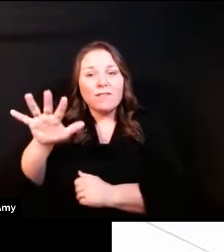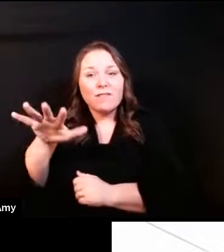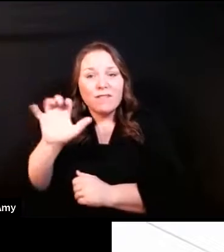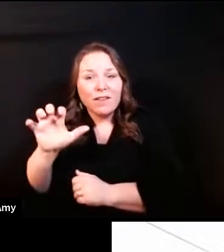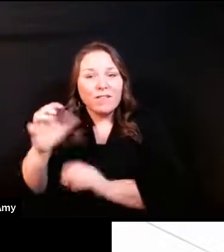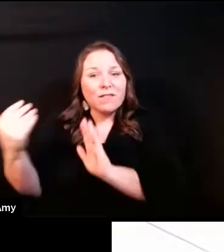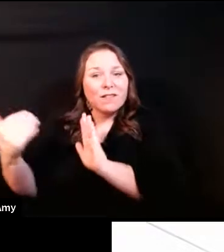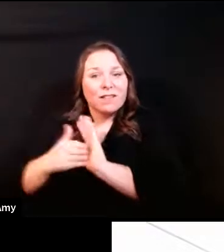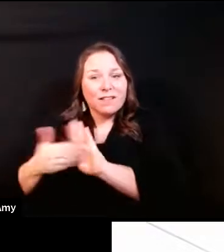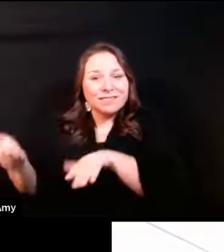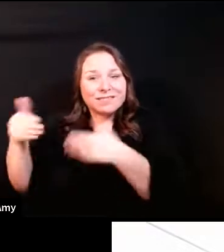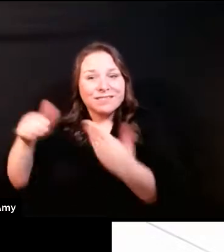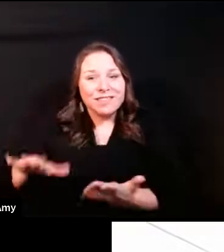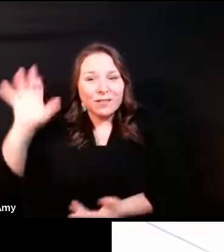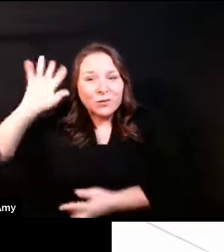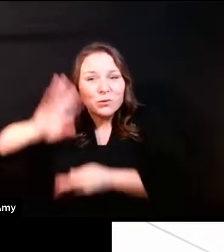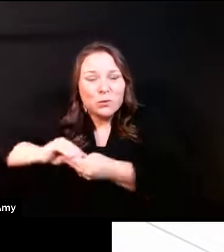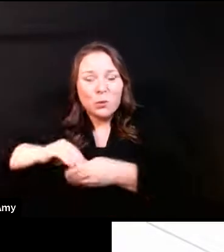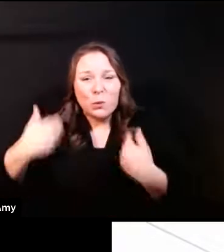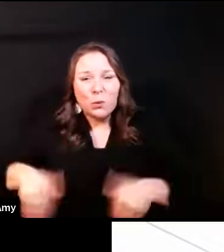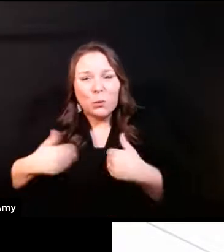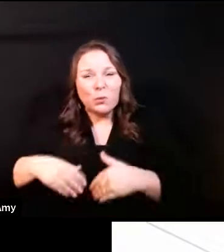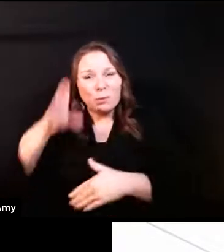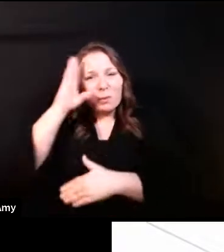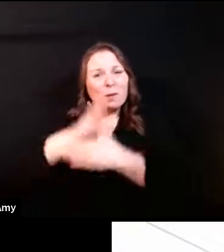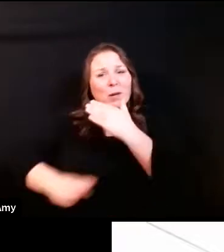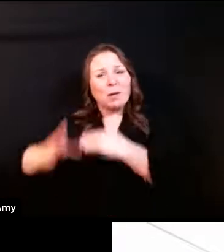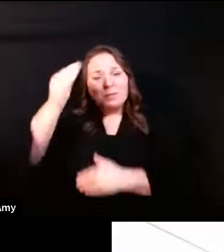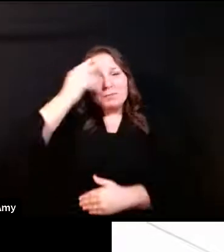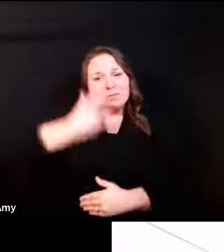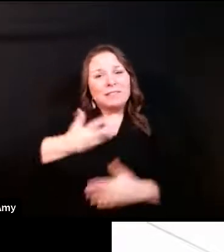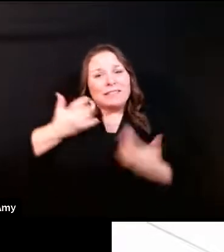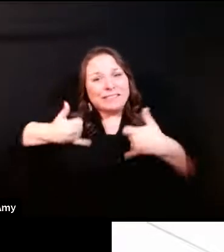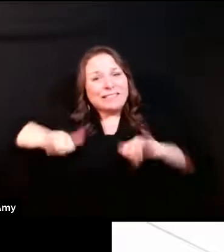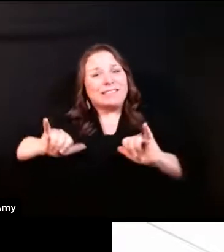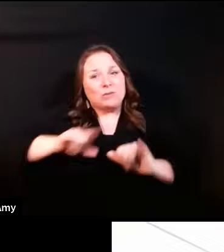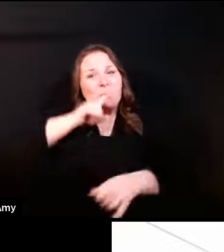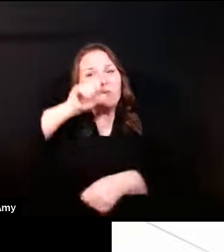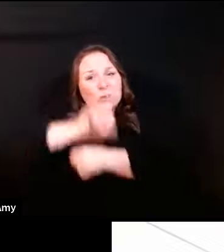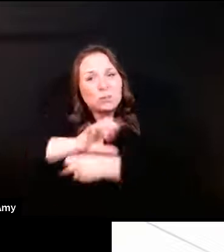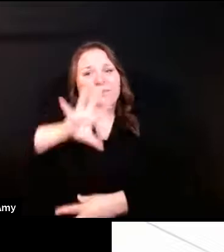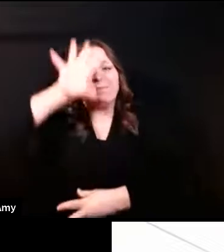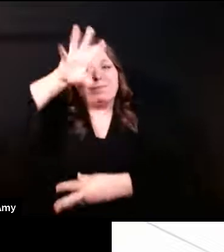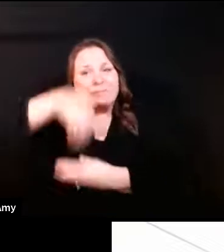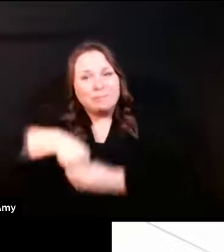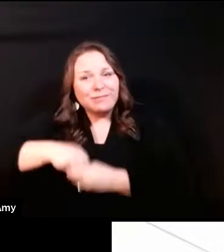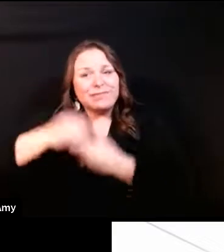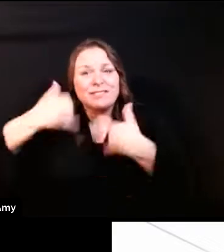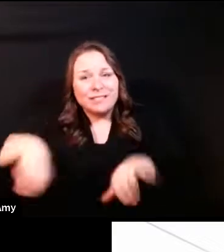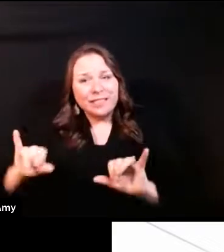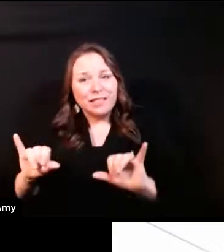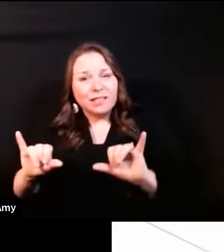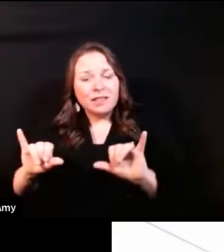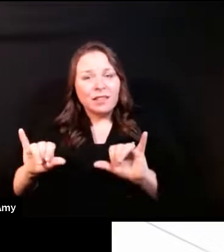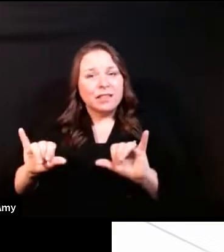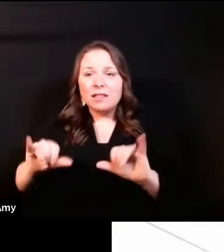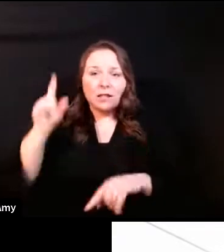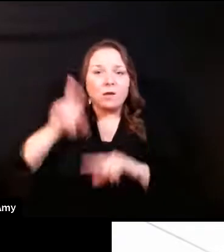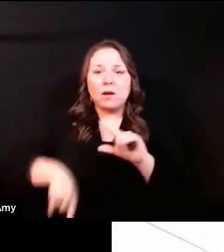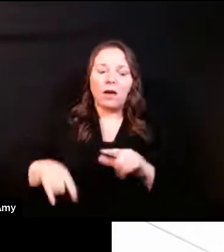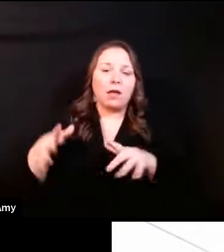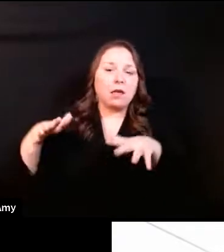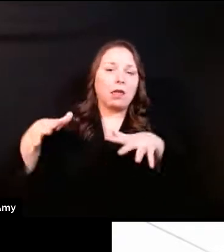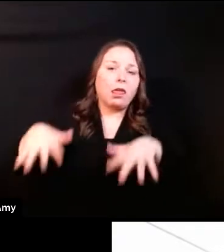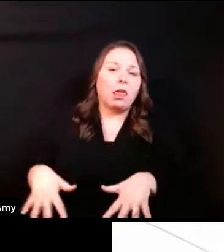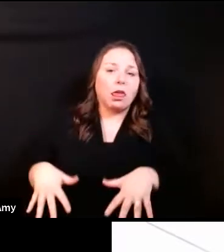COVID deaths, it's just a humbling reminder that we're still really knee deep in this, that there's still a ways to